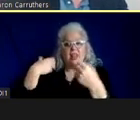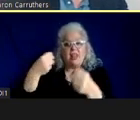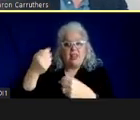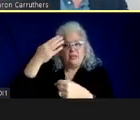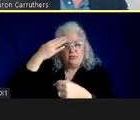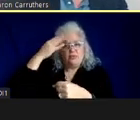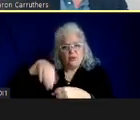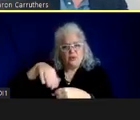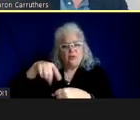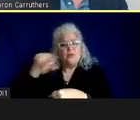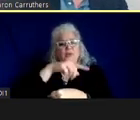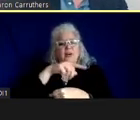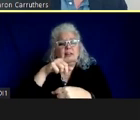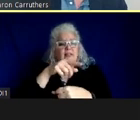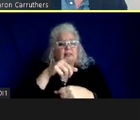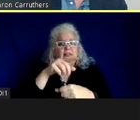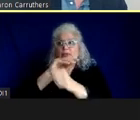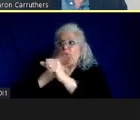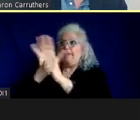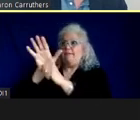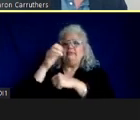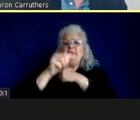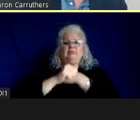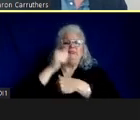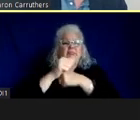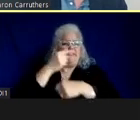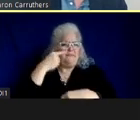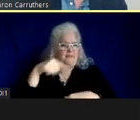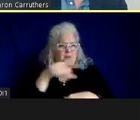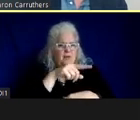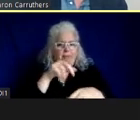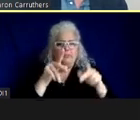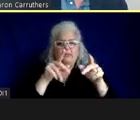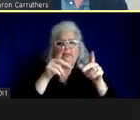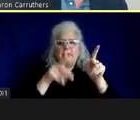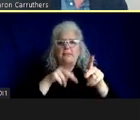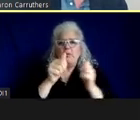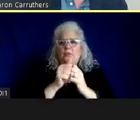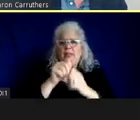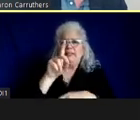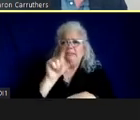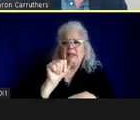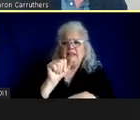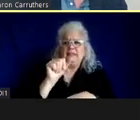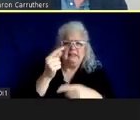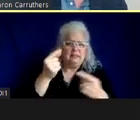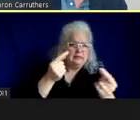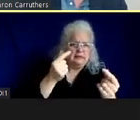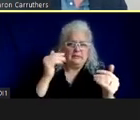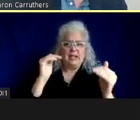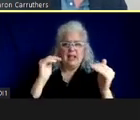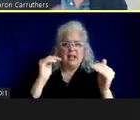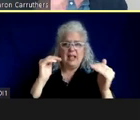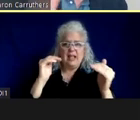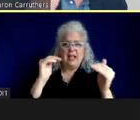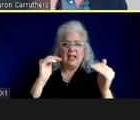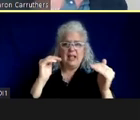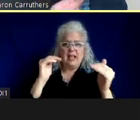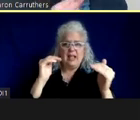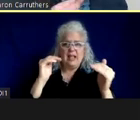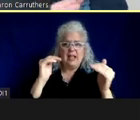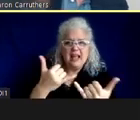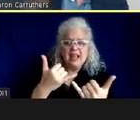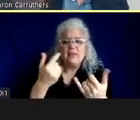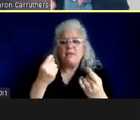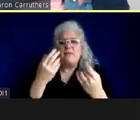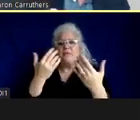a strange line and strange approach. But if you have questions or you're worried about how the vaccine may impact